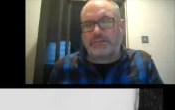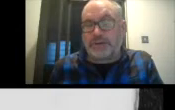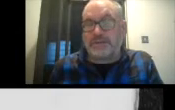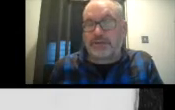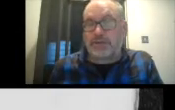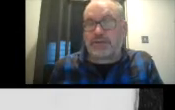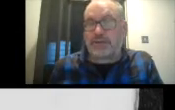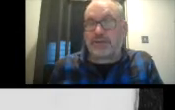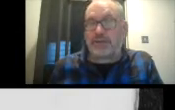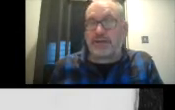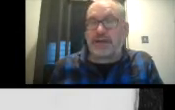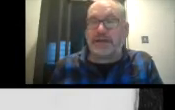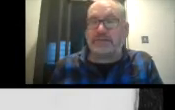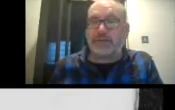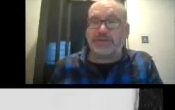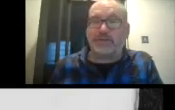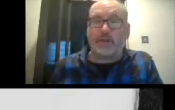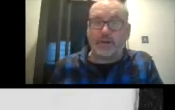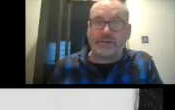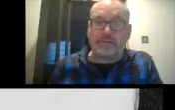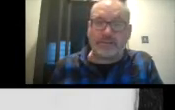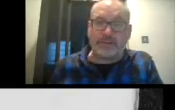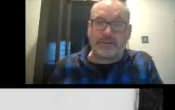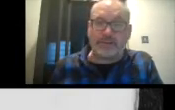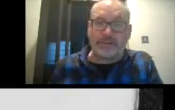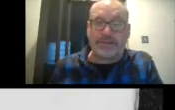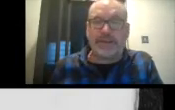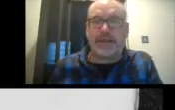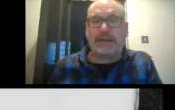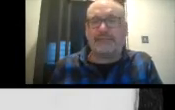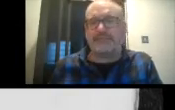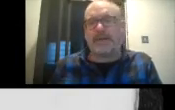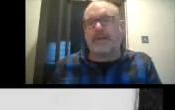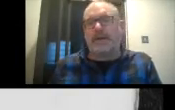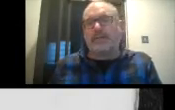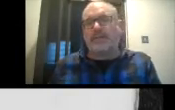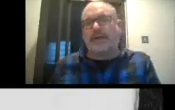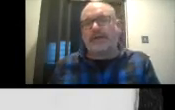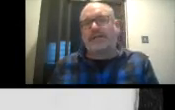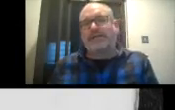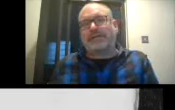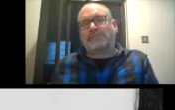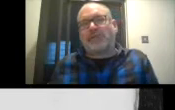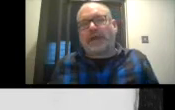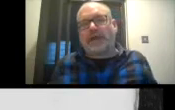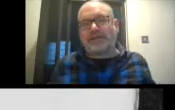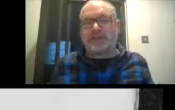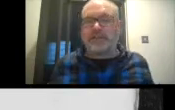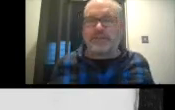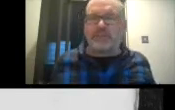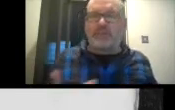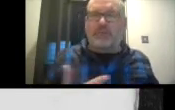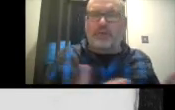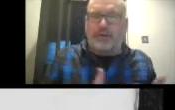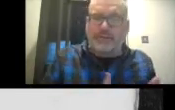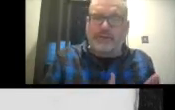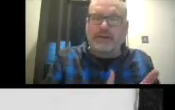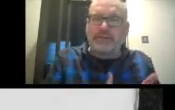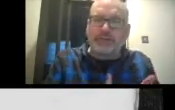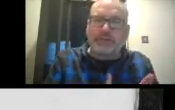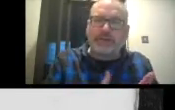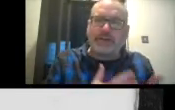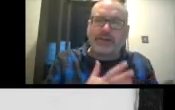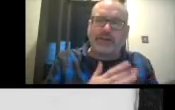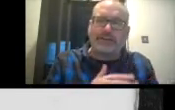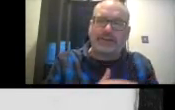us research the experience of ordinary prisoners in the jail, because essentially what you're often